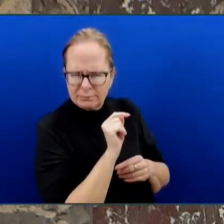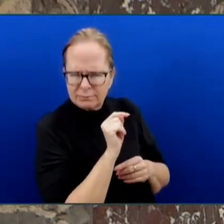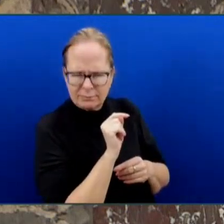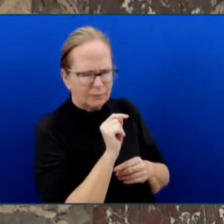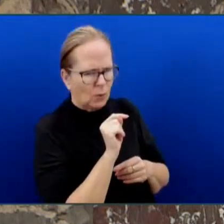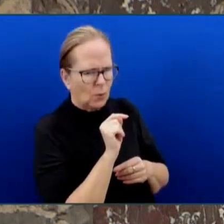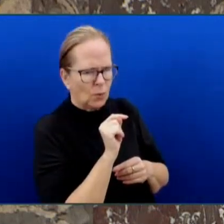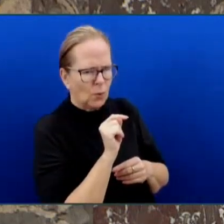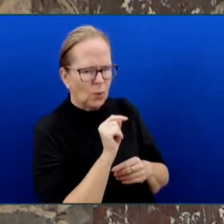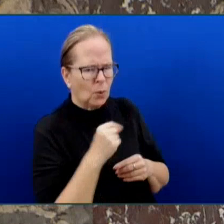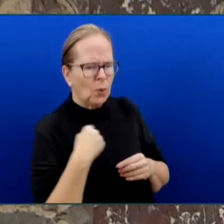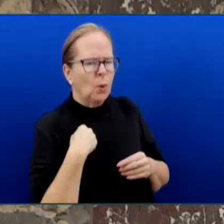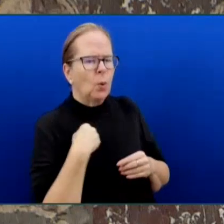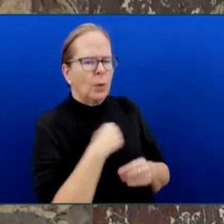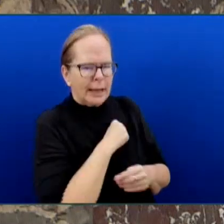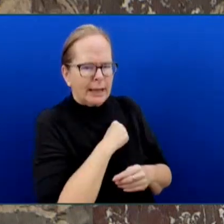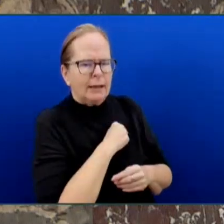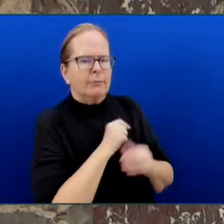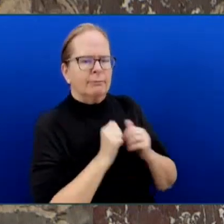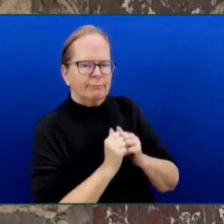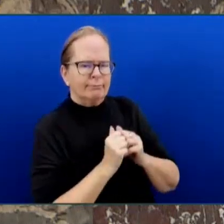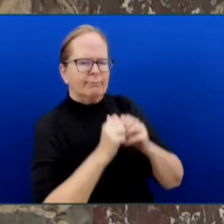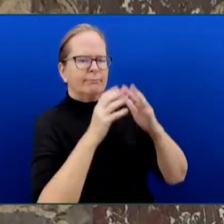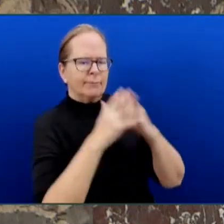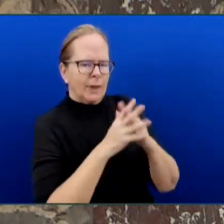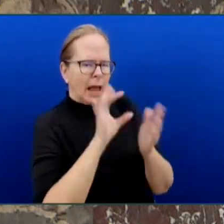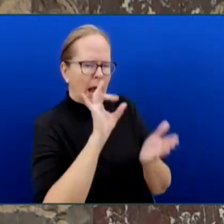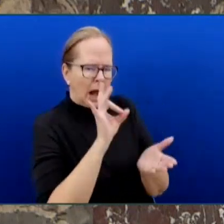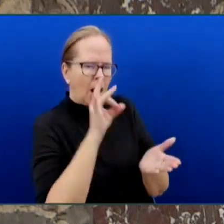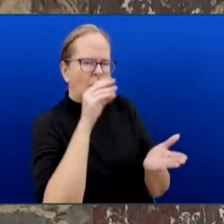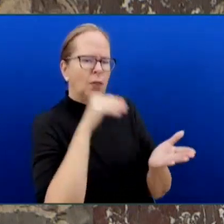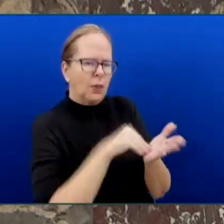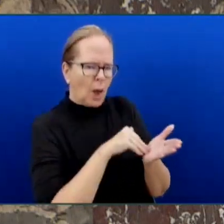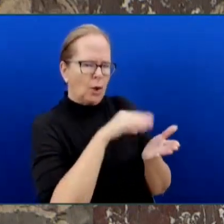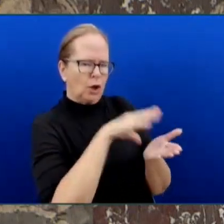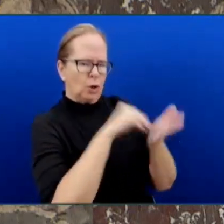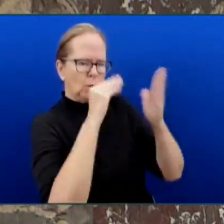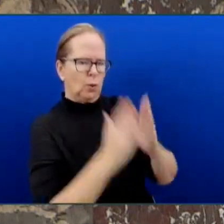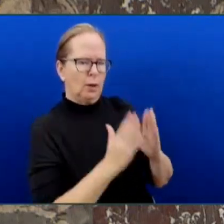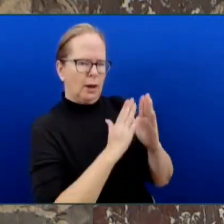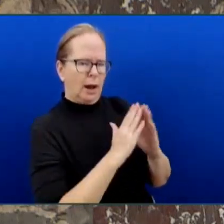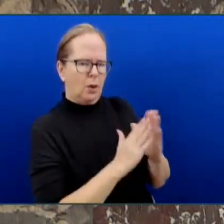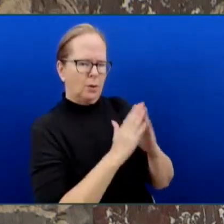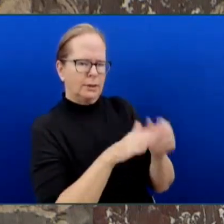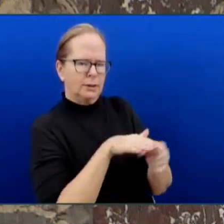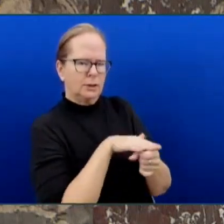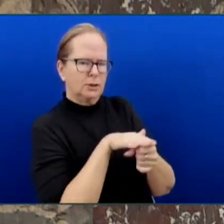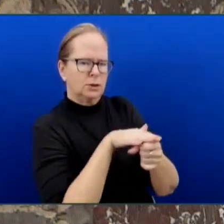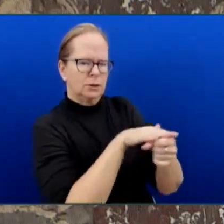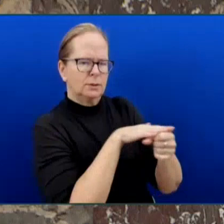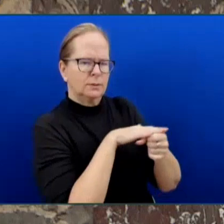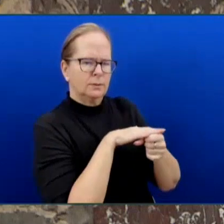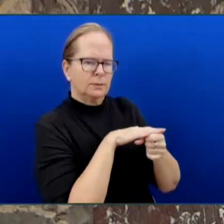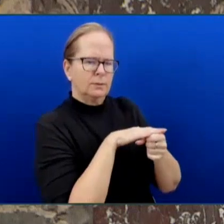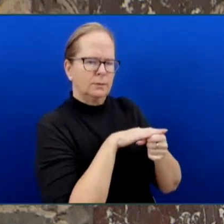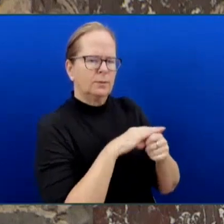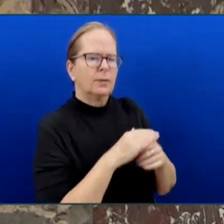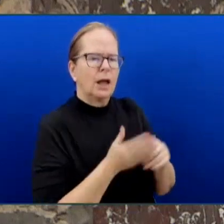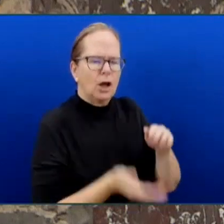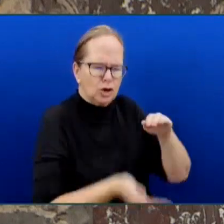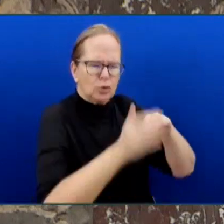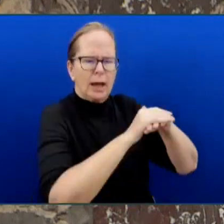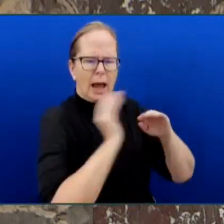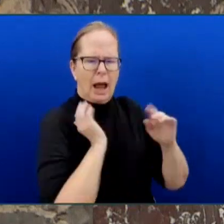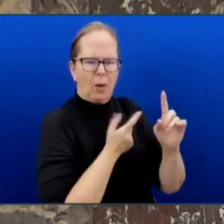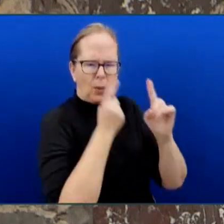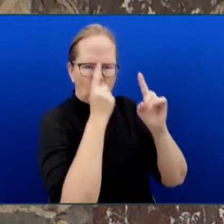student housing. We've increased our own targets to 12,000. That's just one example. But I heard the member mention Mike Harcourt.